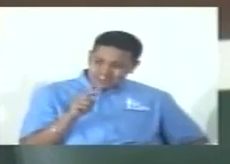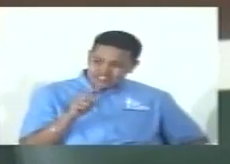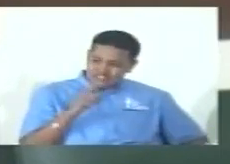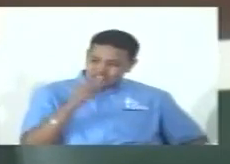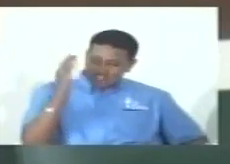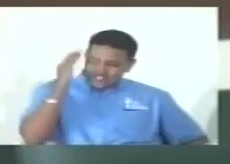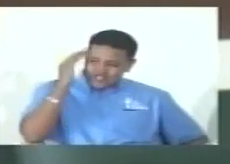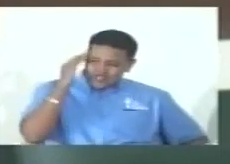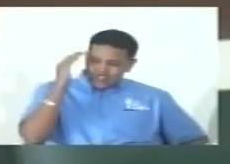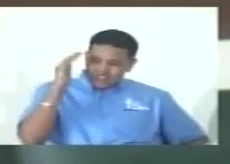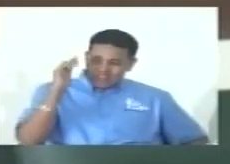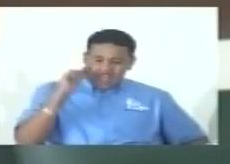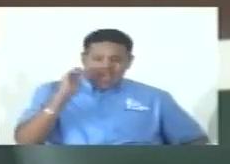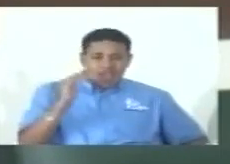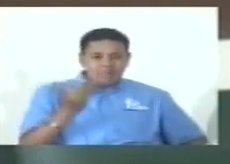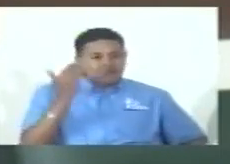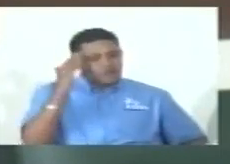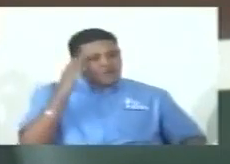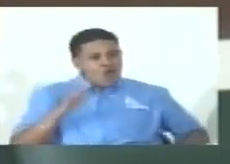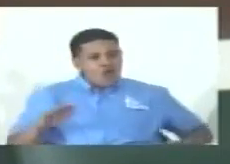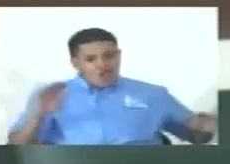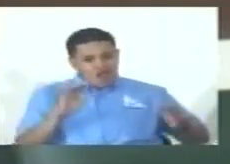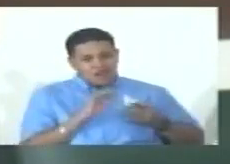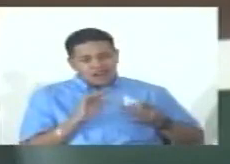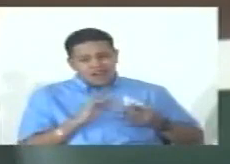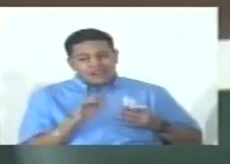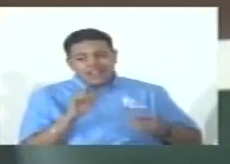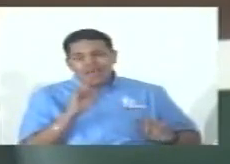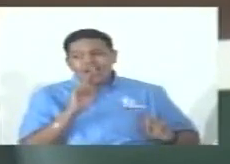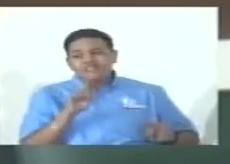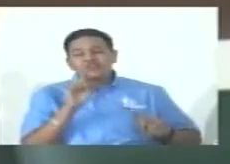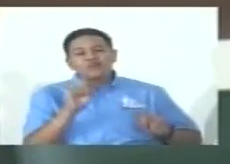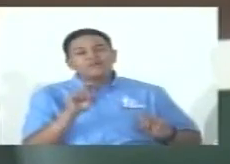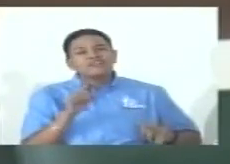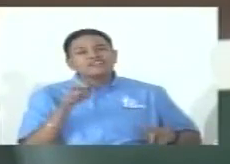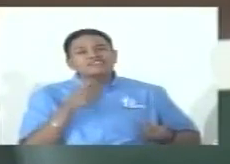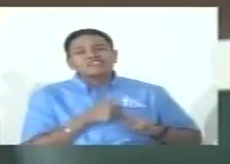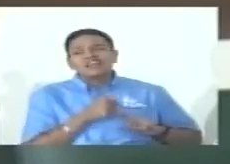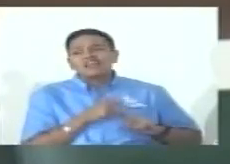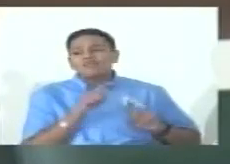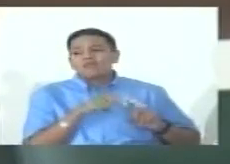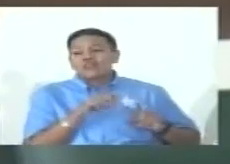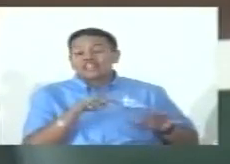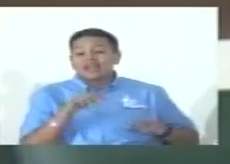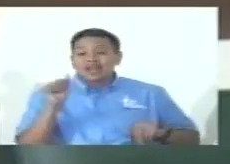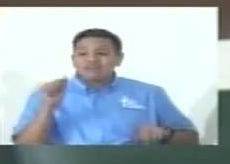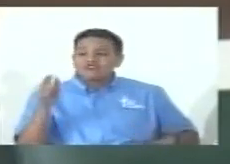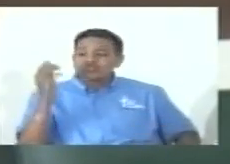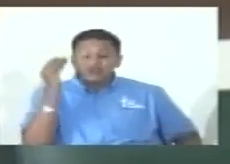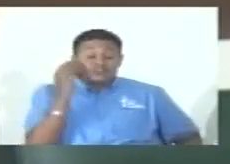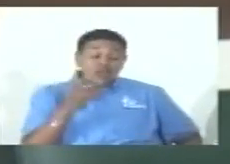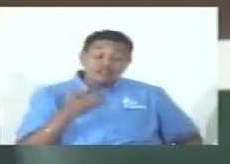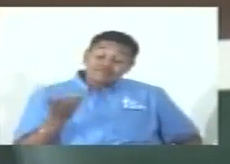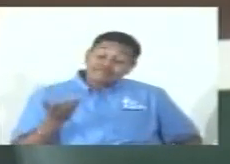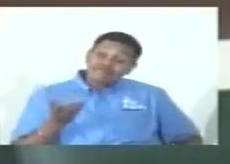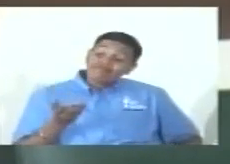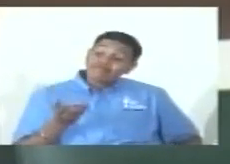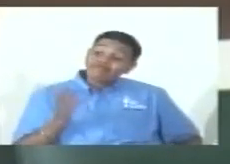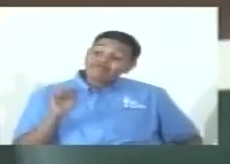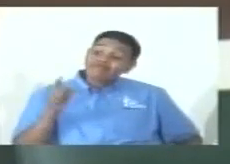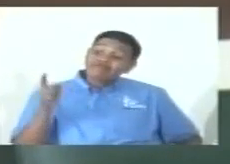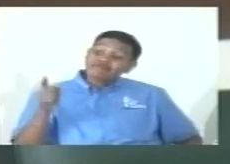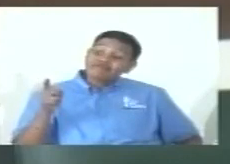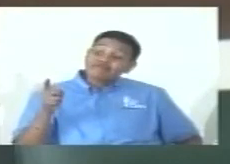it appeared, everybody. And they answered the questions and so on. And then when they left, she said, well, you know, that one is not